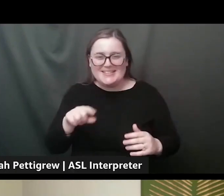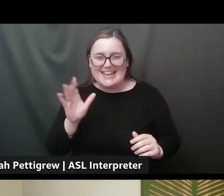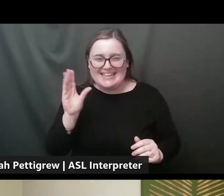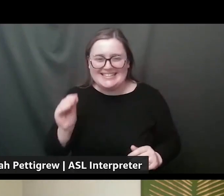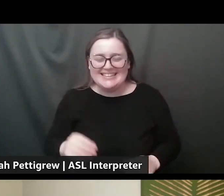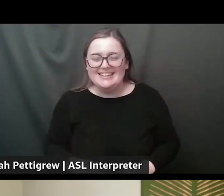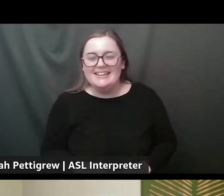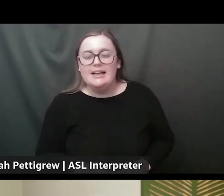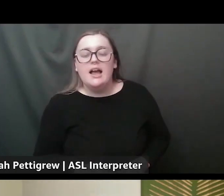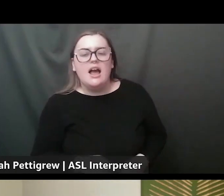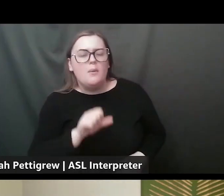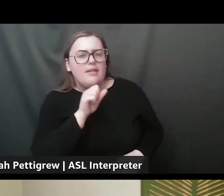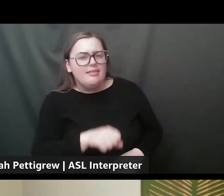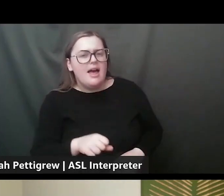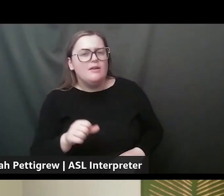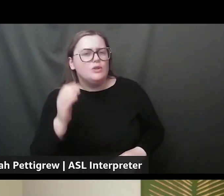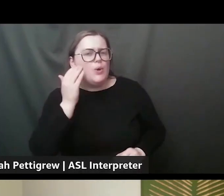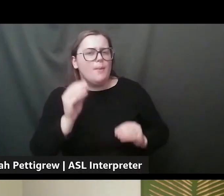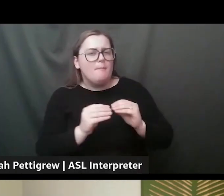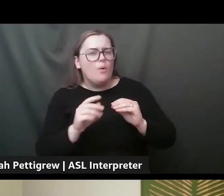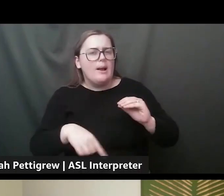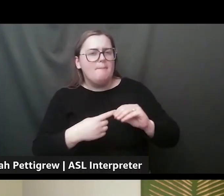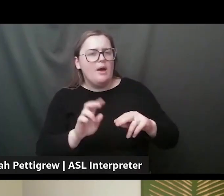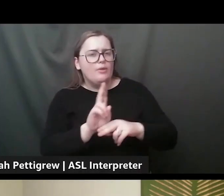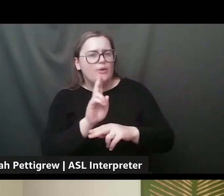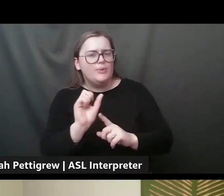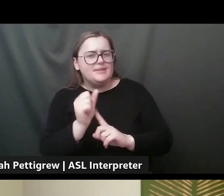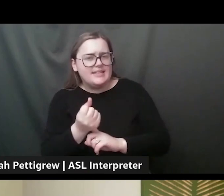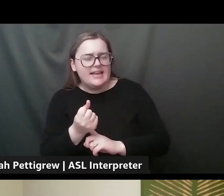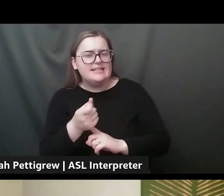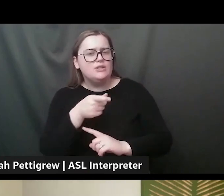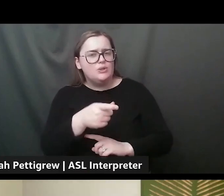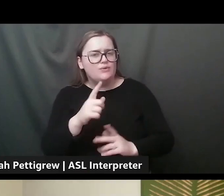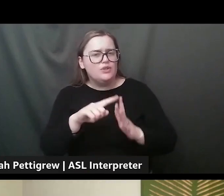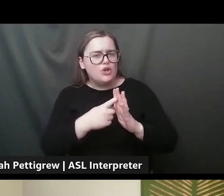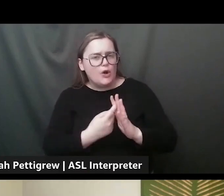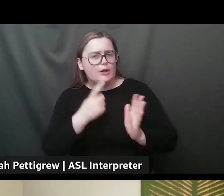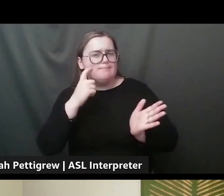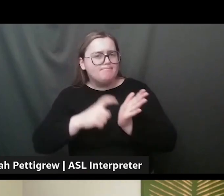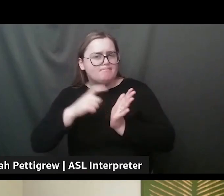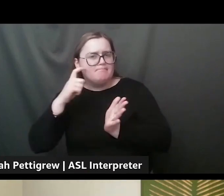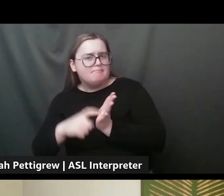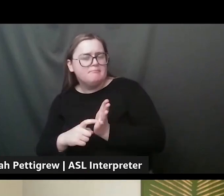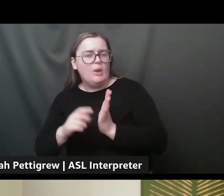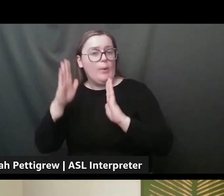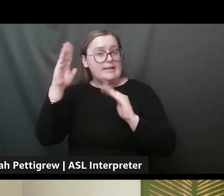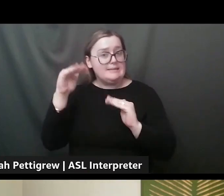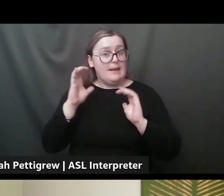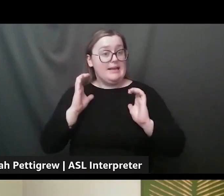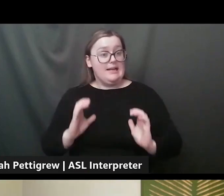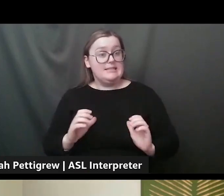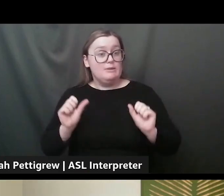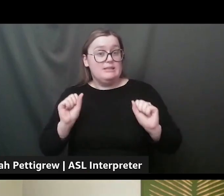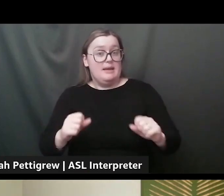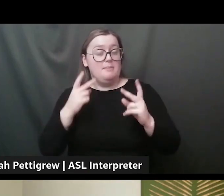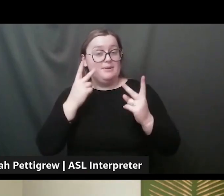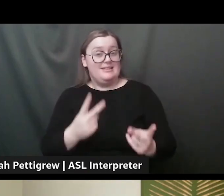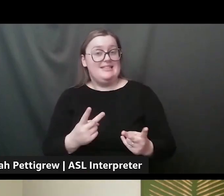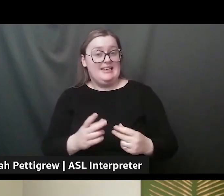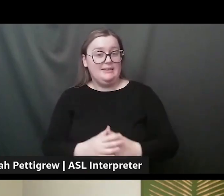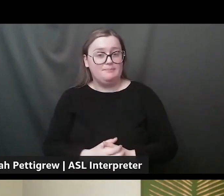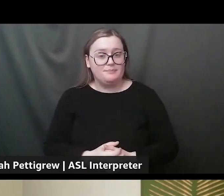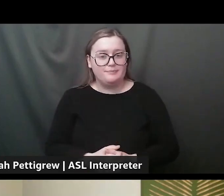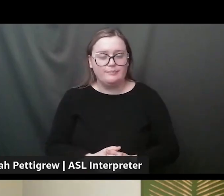the use cases that you've started to maybe see or expect customers to be able to see once they can start actually using